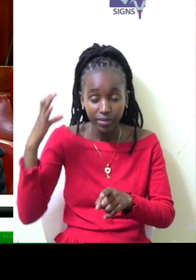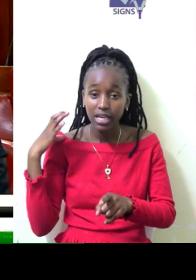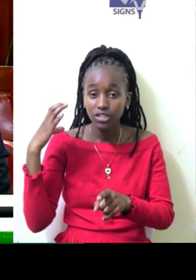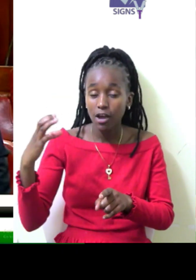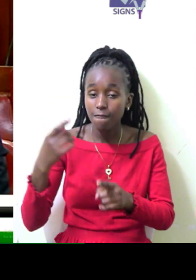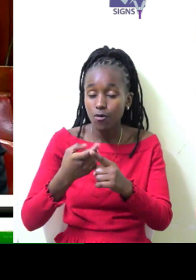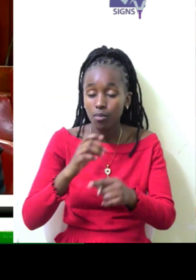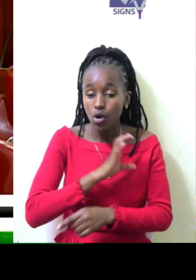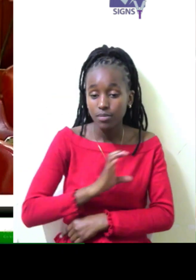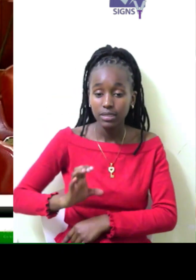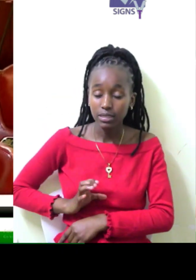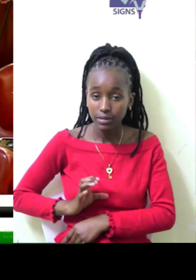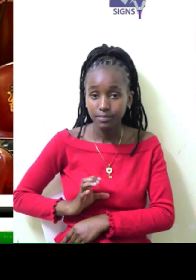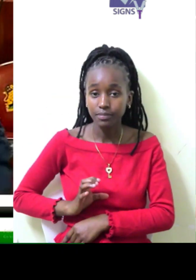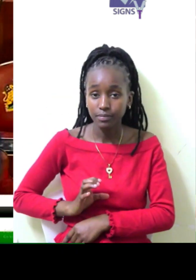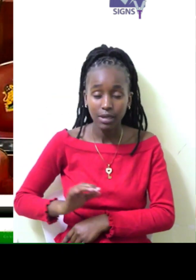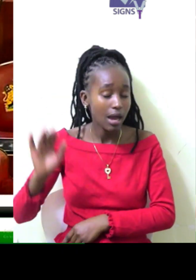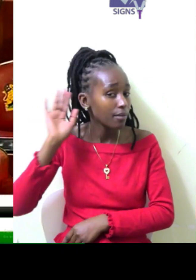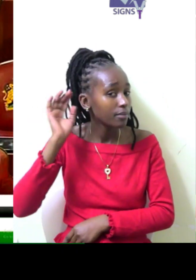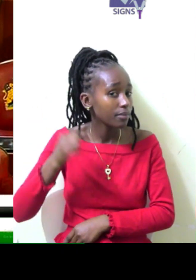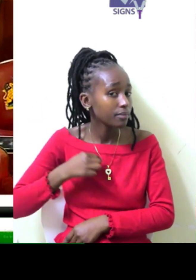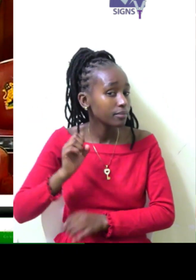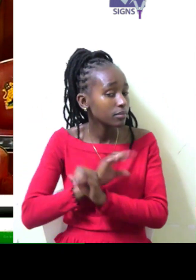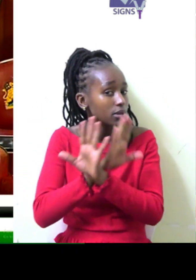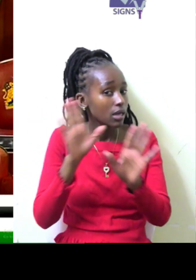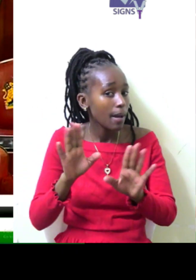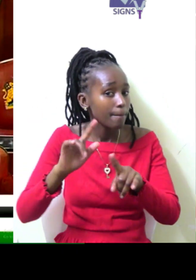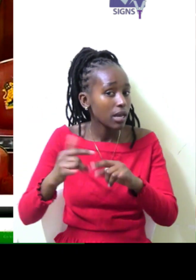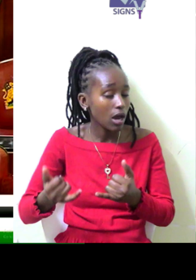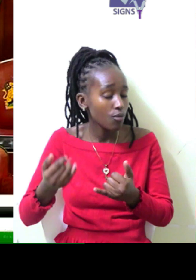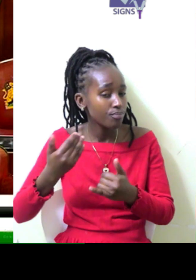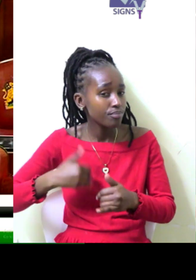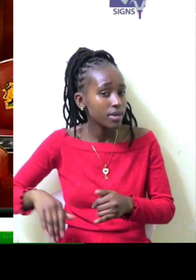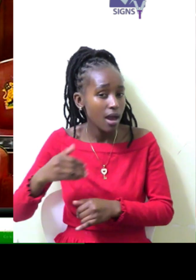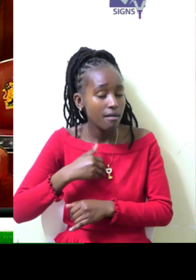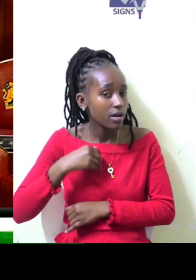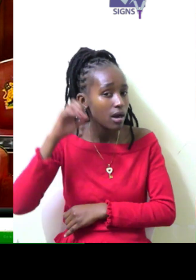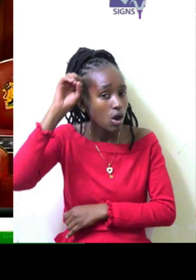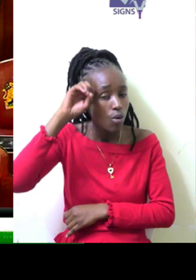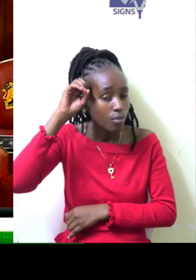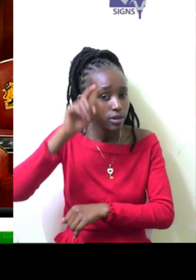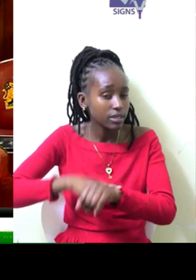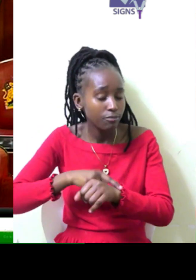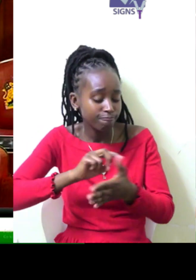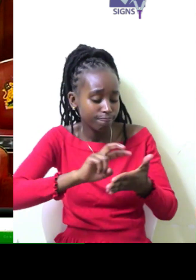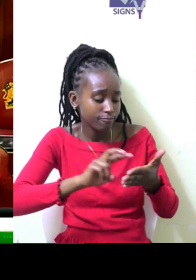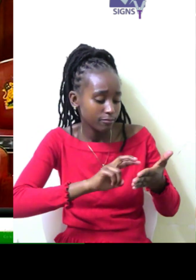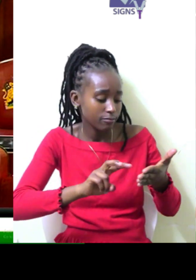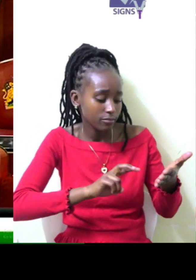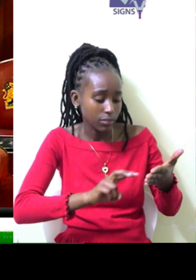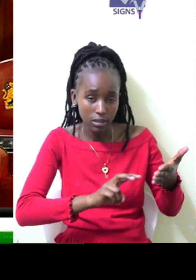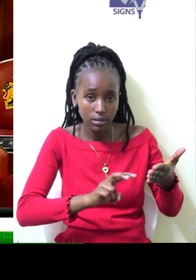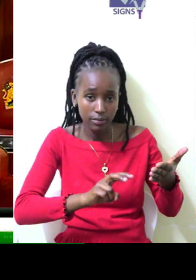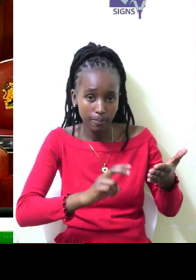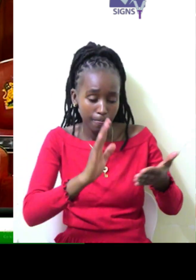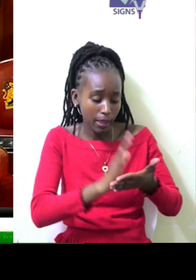My interpretation of what is in clause 2, if you read it together with section 26,